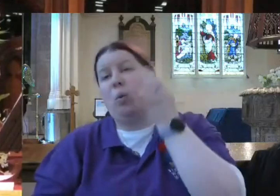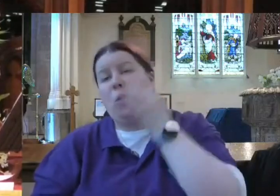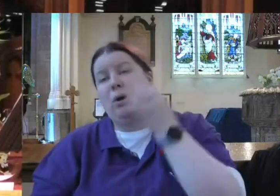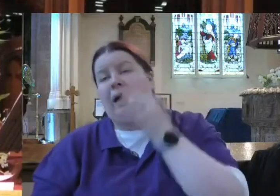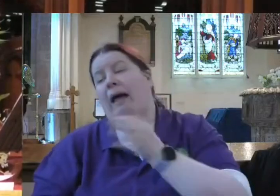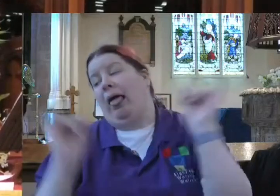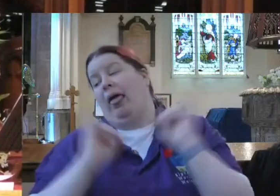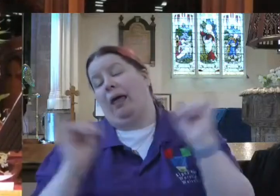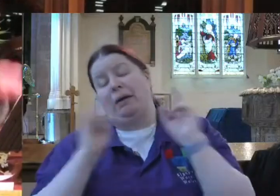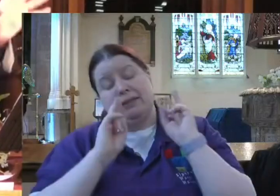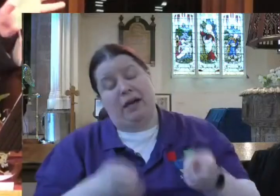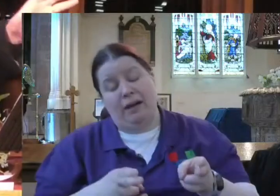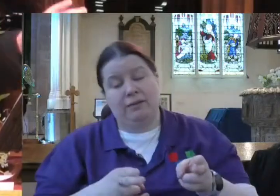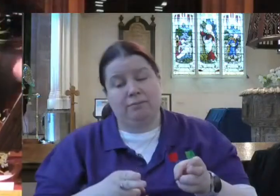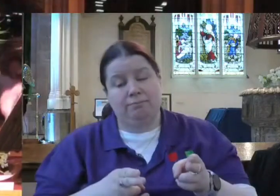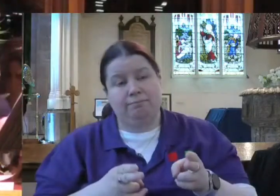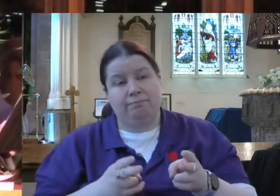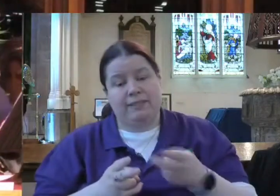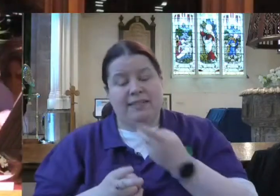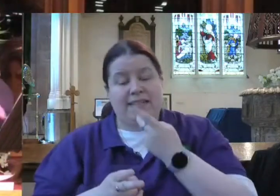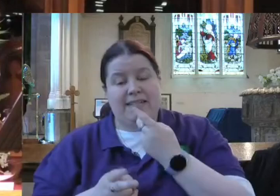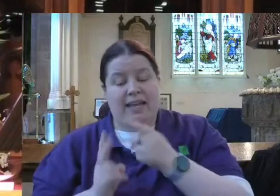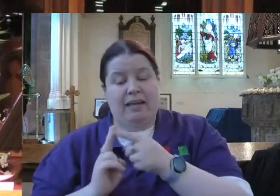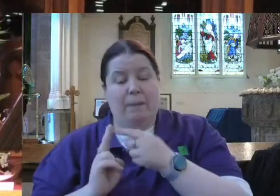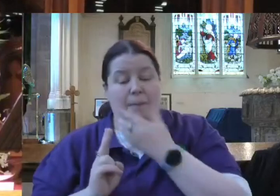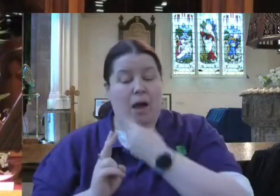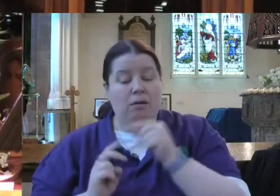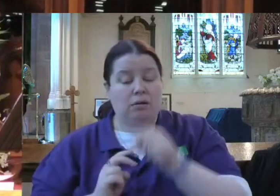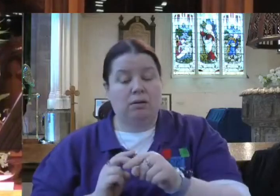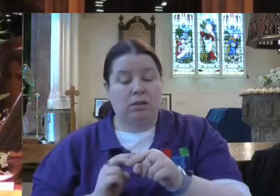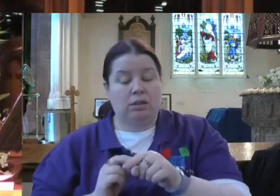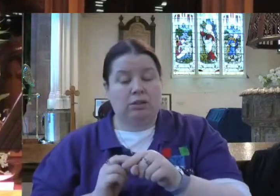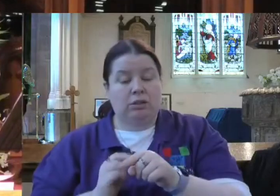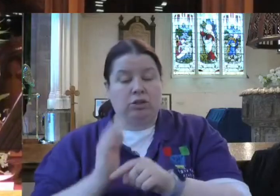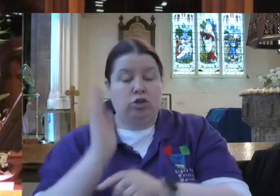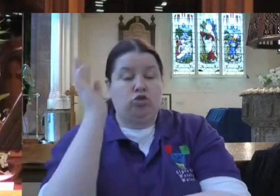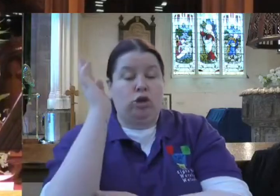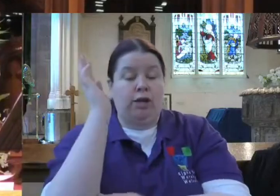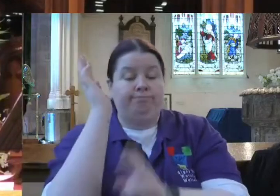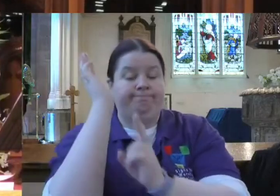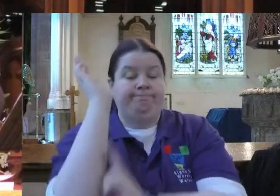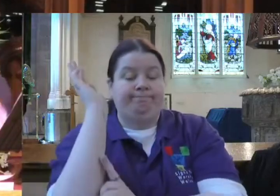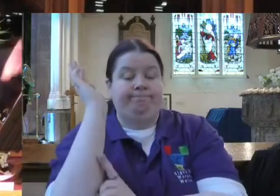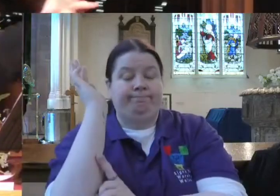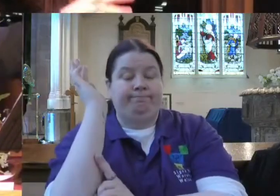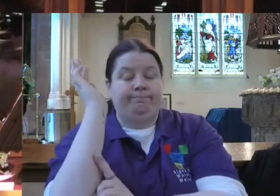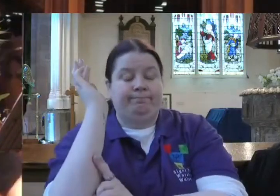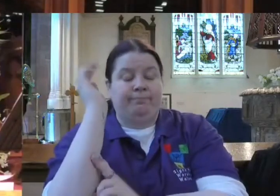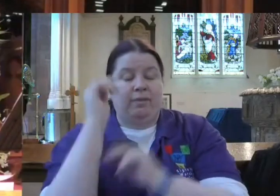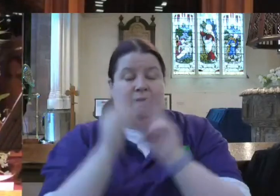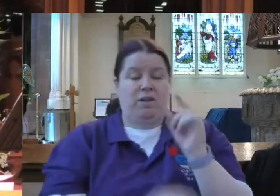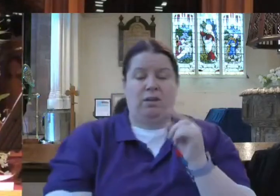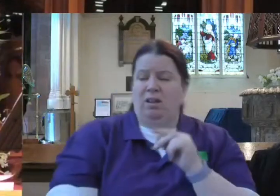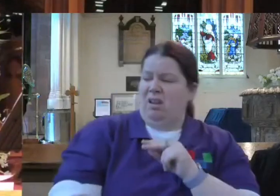die!" The second man was propped up against a palm tree and acting so calmly it just drove the first